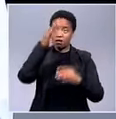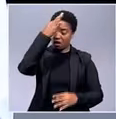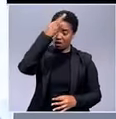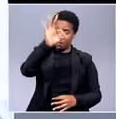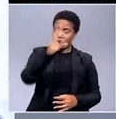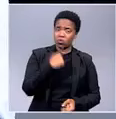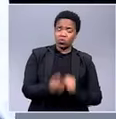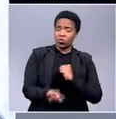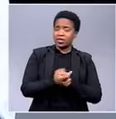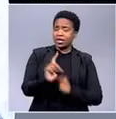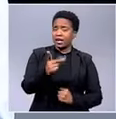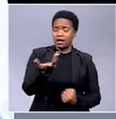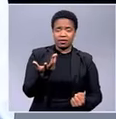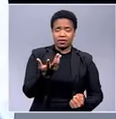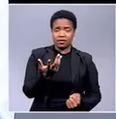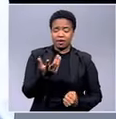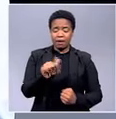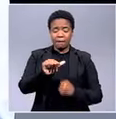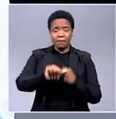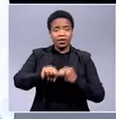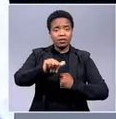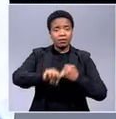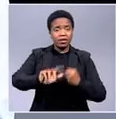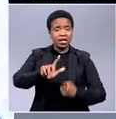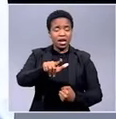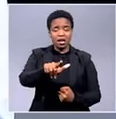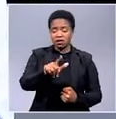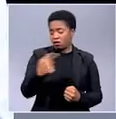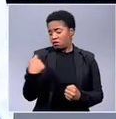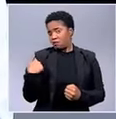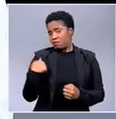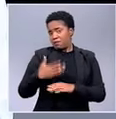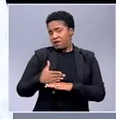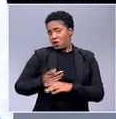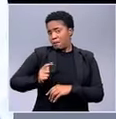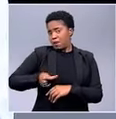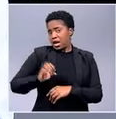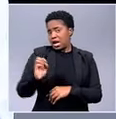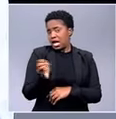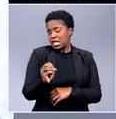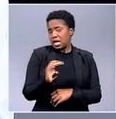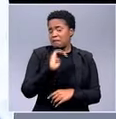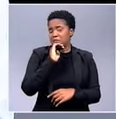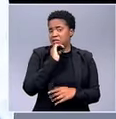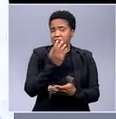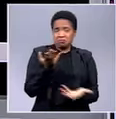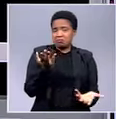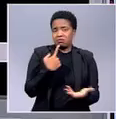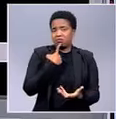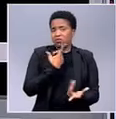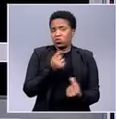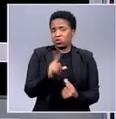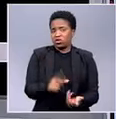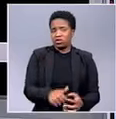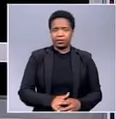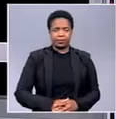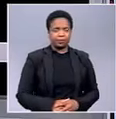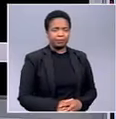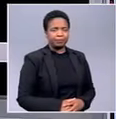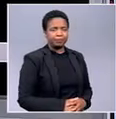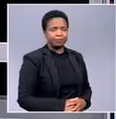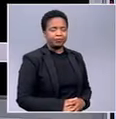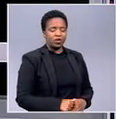in that regard? What are they going to do about the outstanding debt? Are they going to declare these roads as untolled roads? The